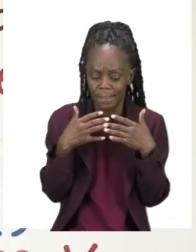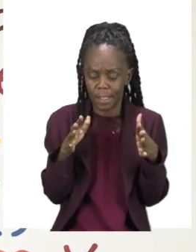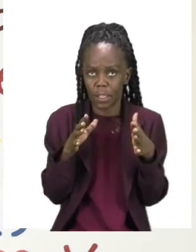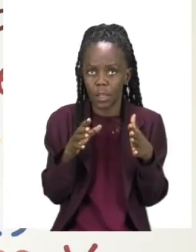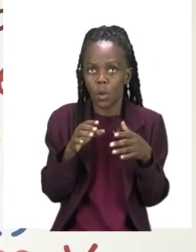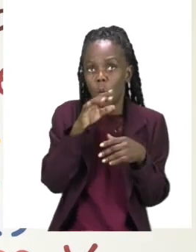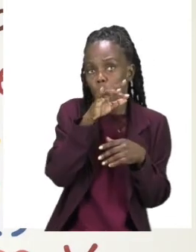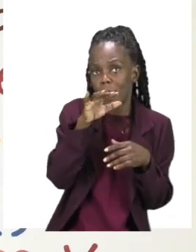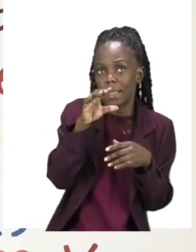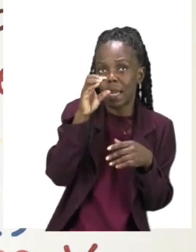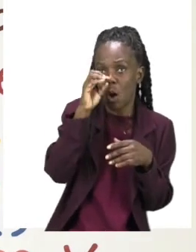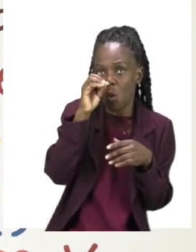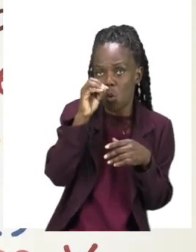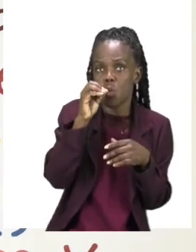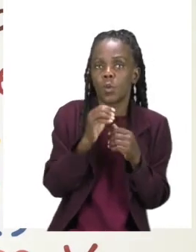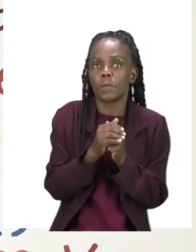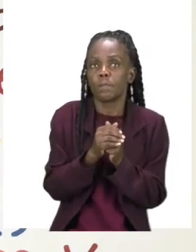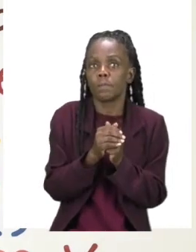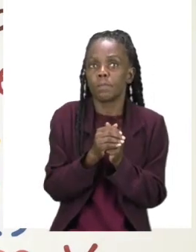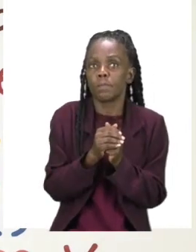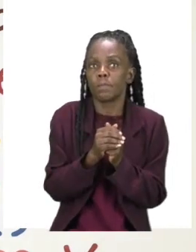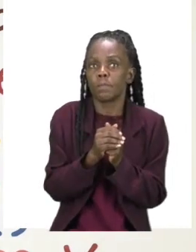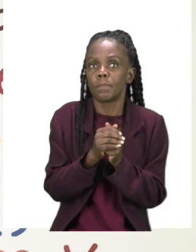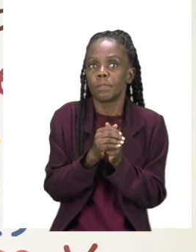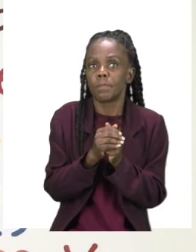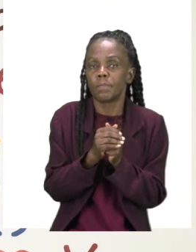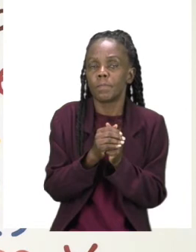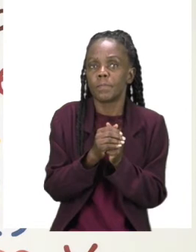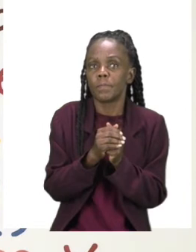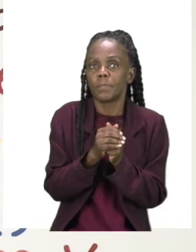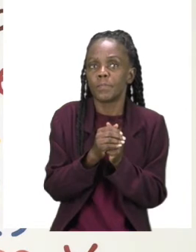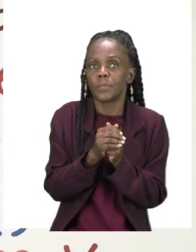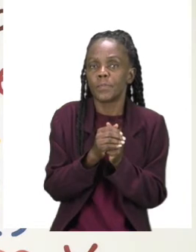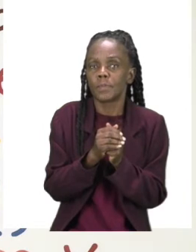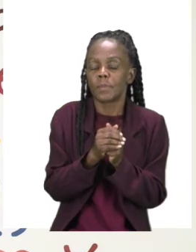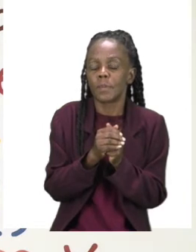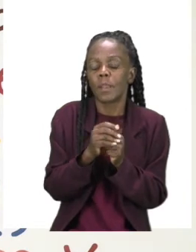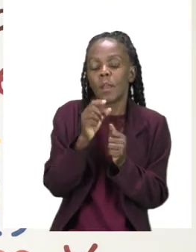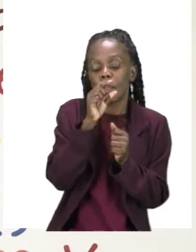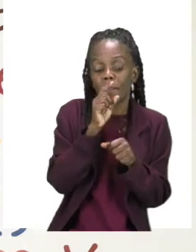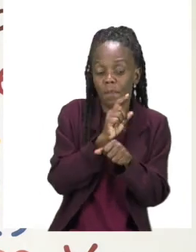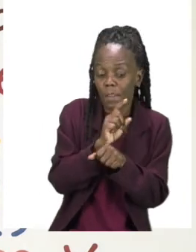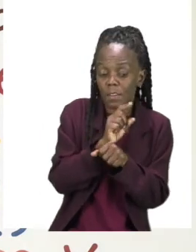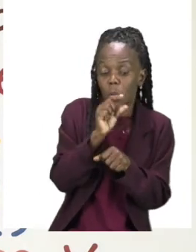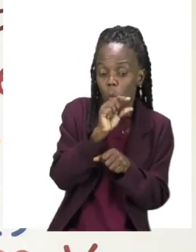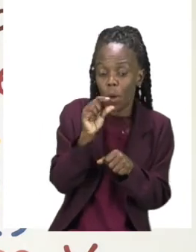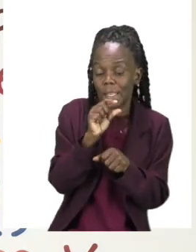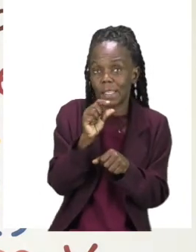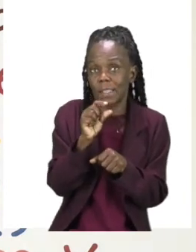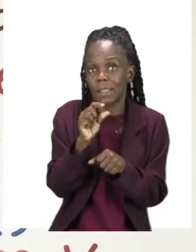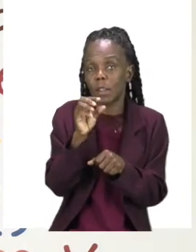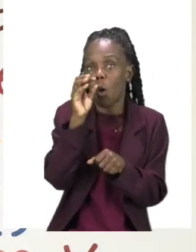already know, and that is the word on. Everyone, let's say on.